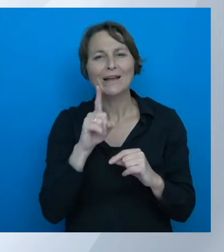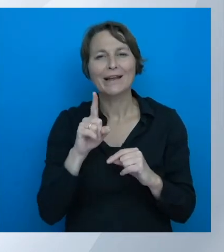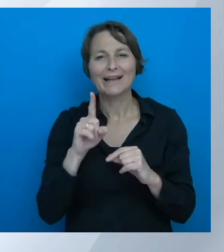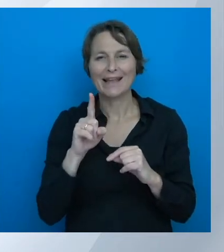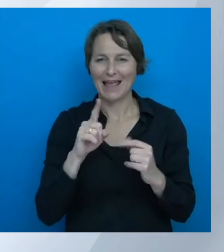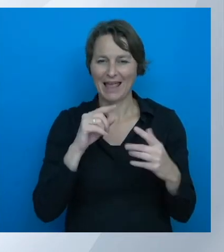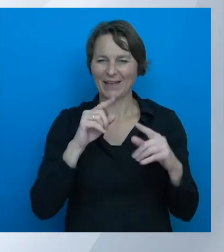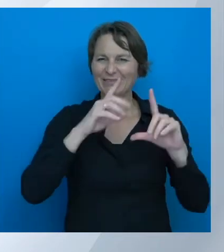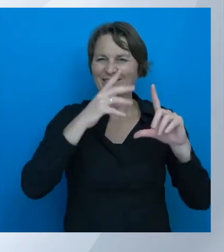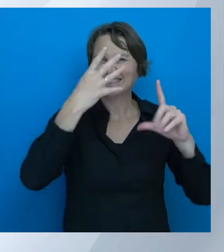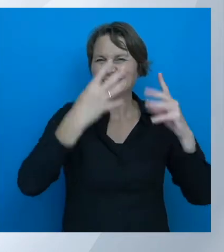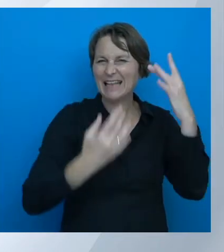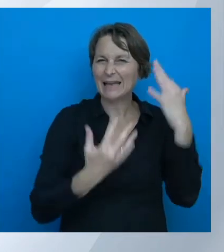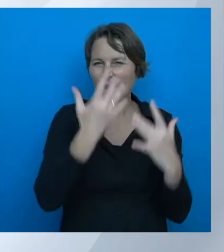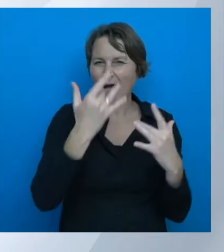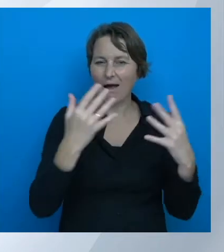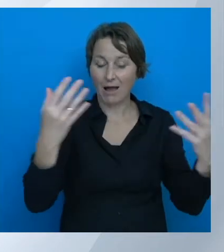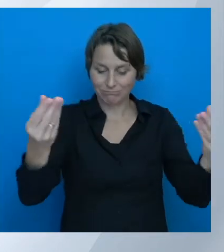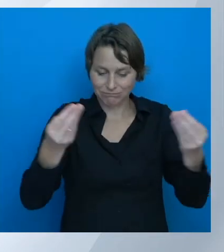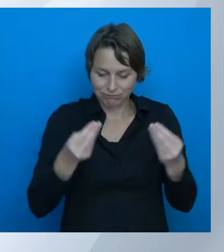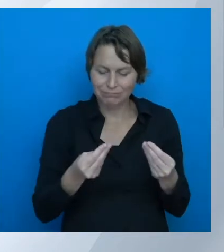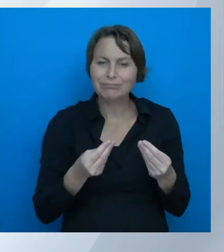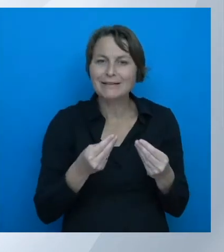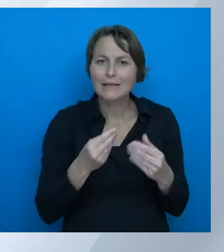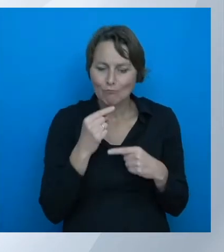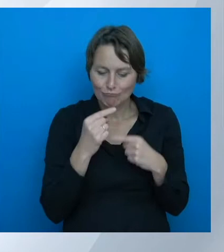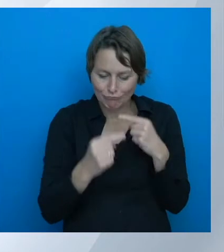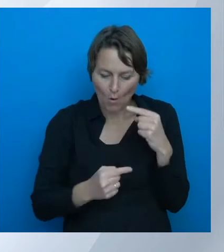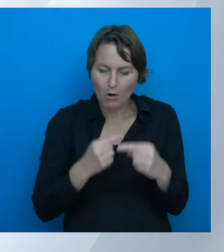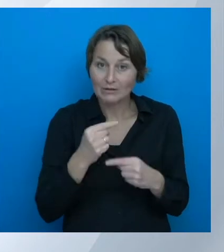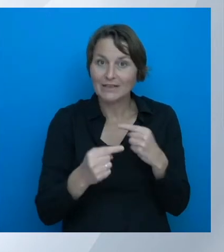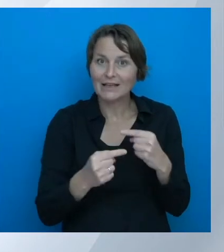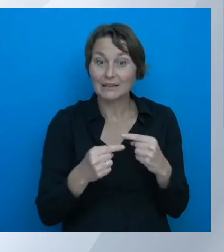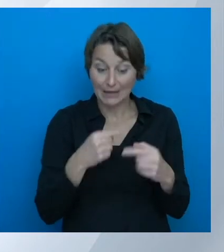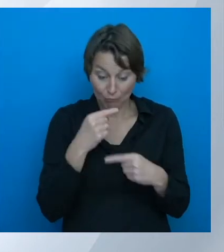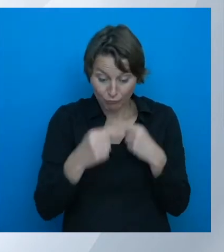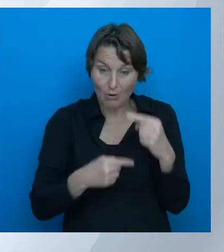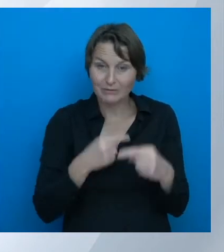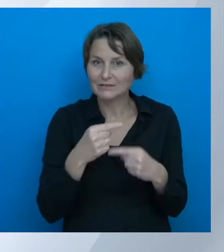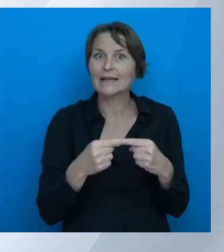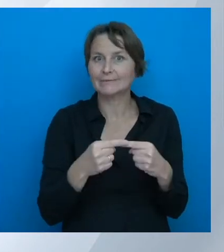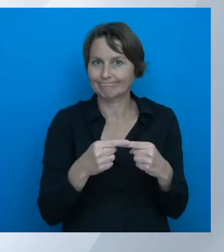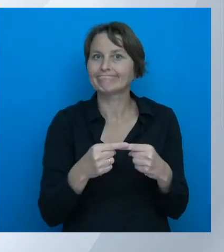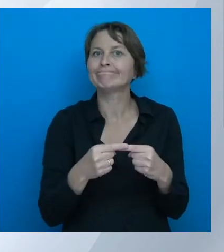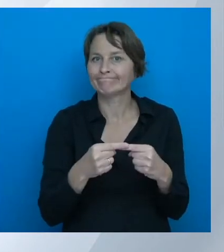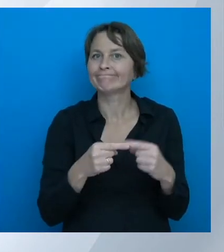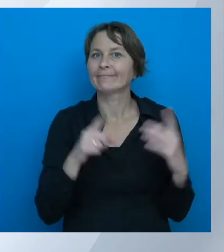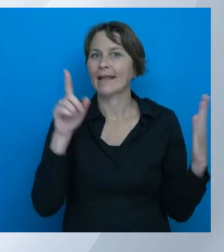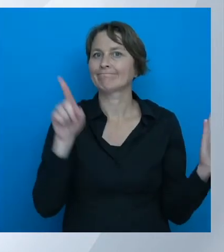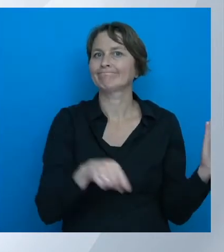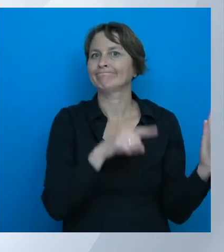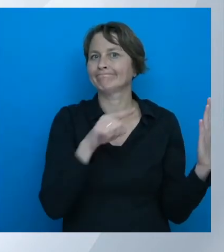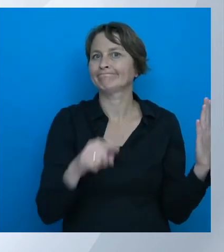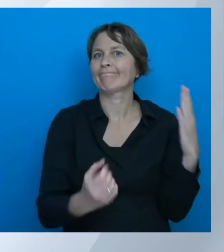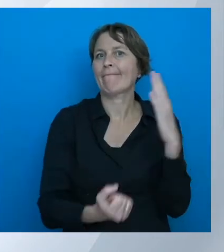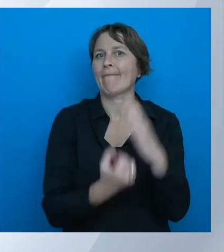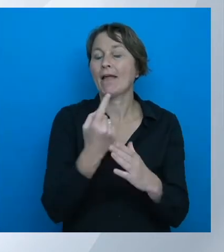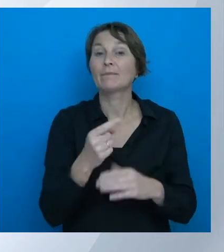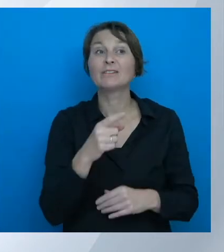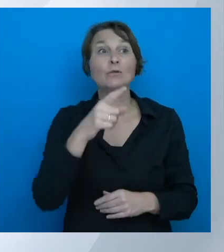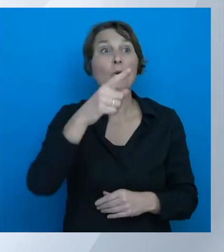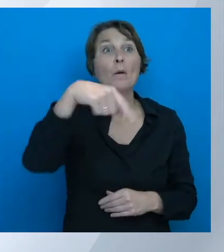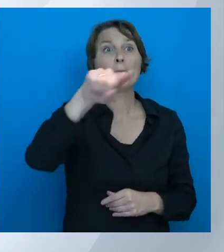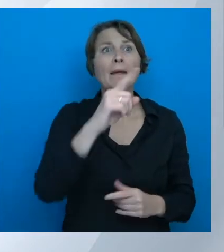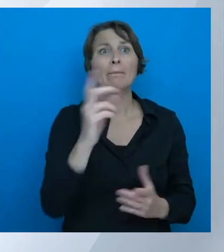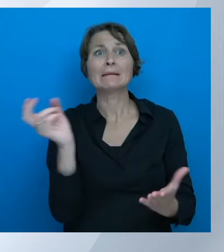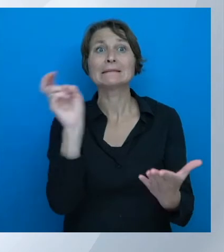stage of processing this data, something might go wrong. And we don't want our customers to have to deal with this. Our customers,